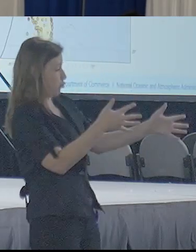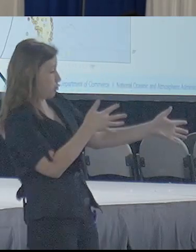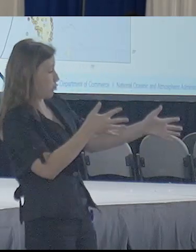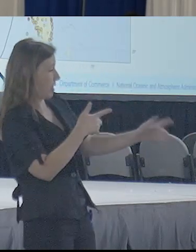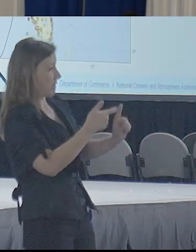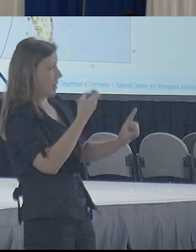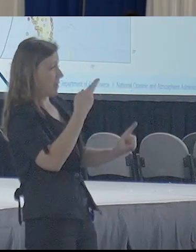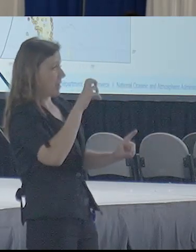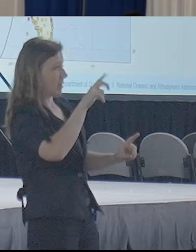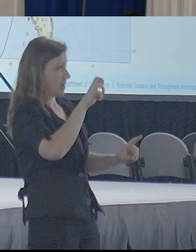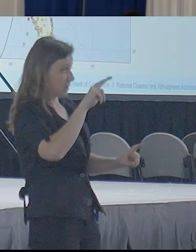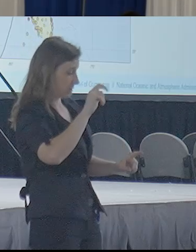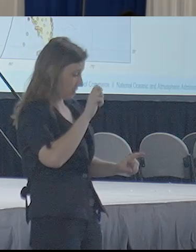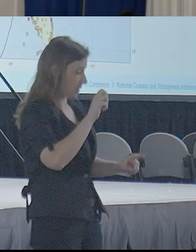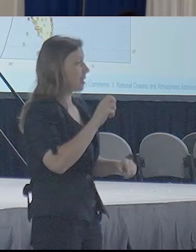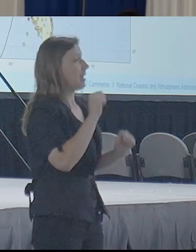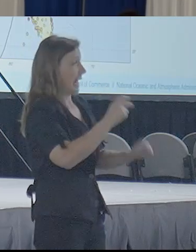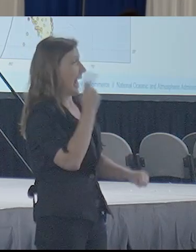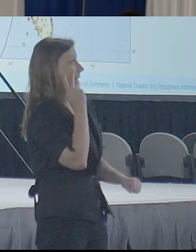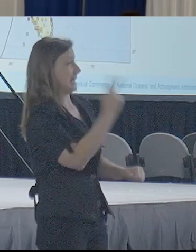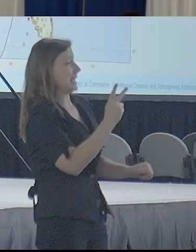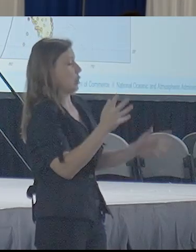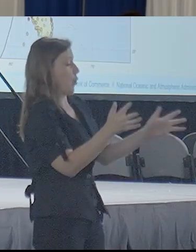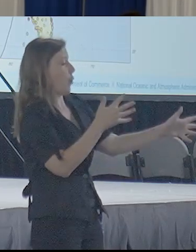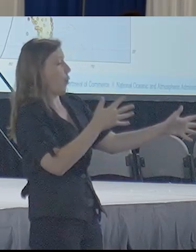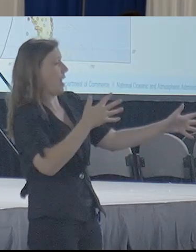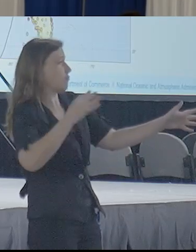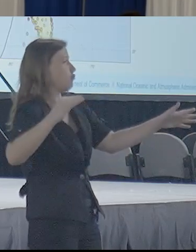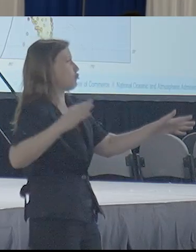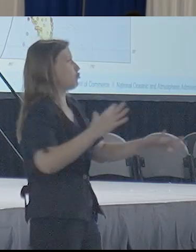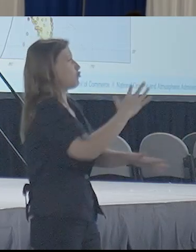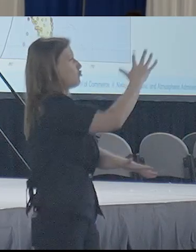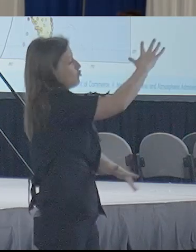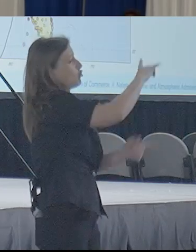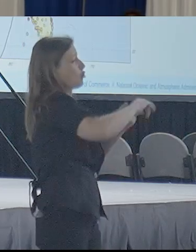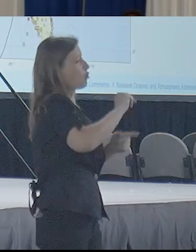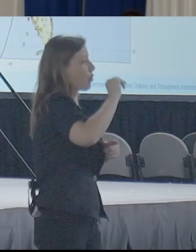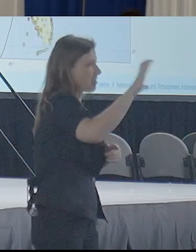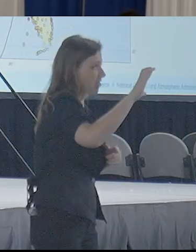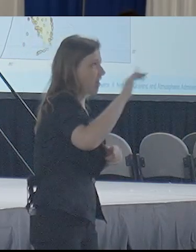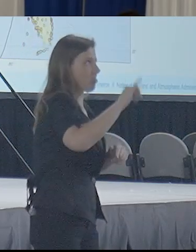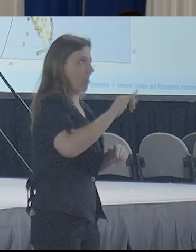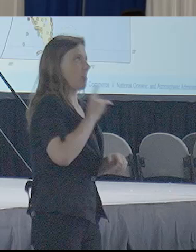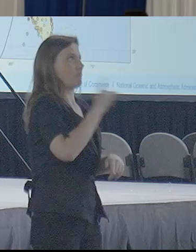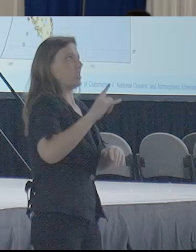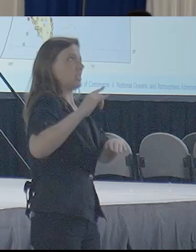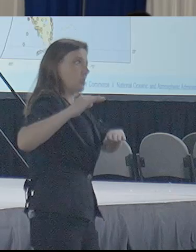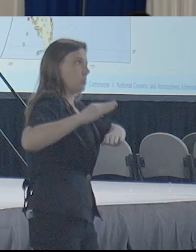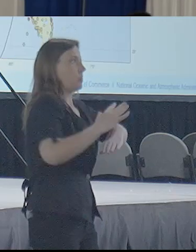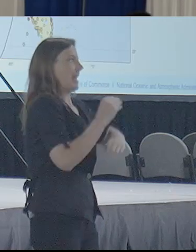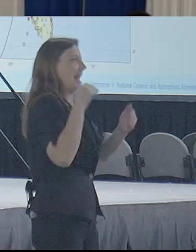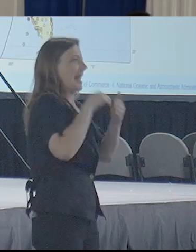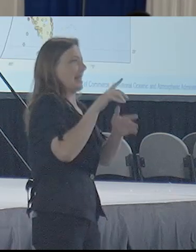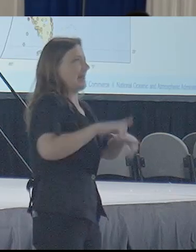can see hurricane-force wind gusts well into North Carolina. Now think about how far inland that is, that we were seeing those kind of wind gusts. So